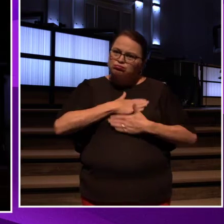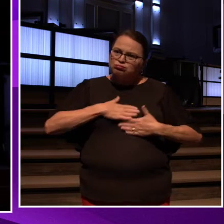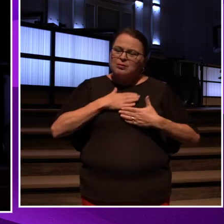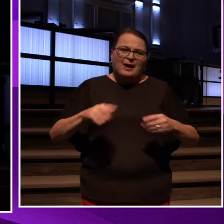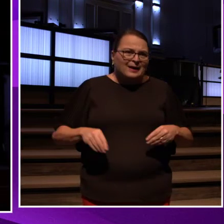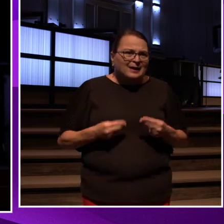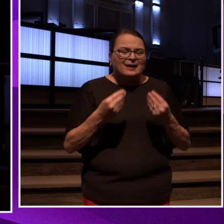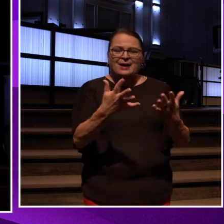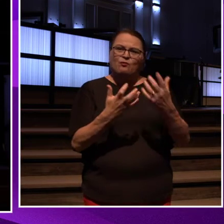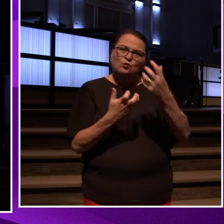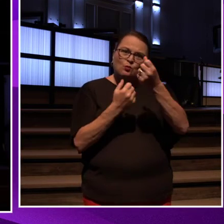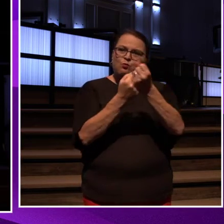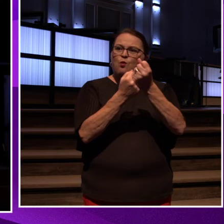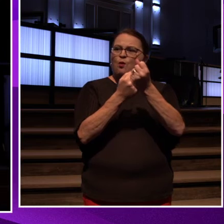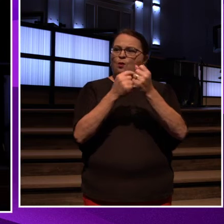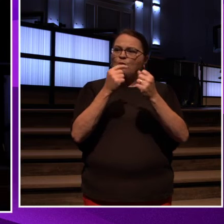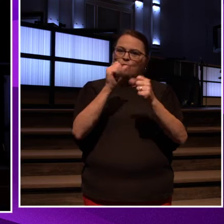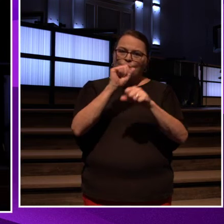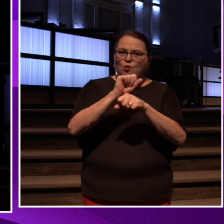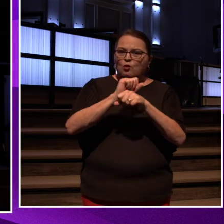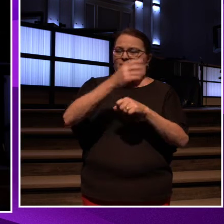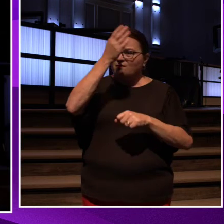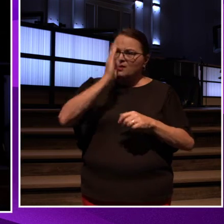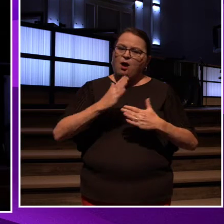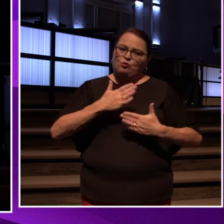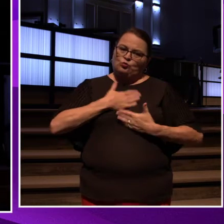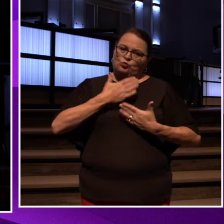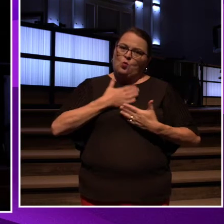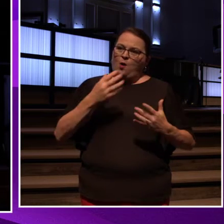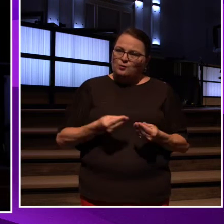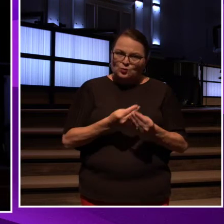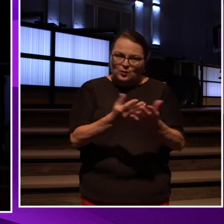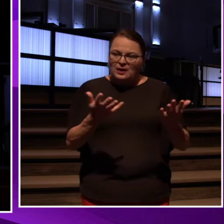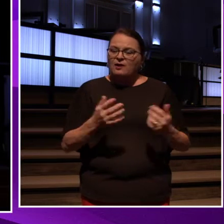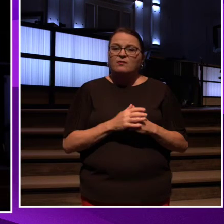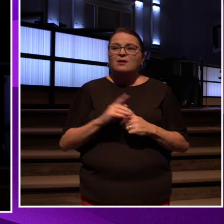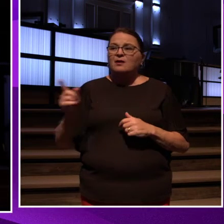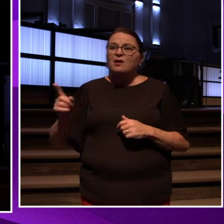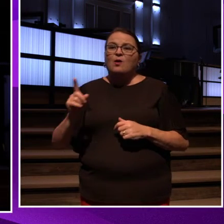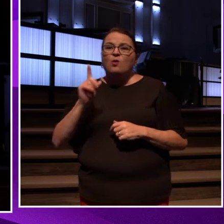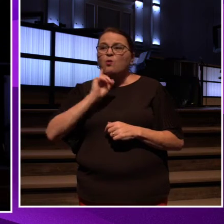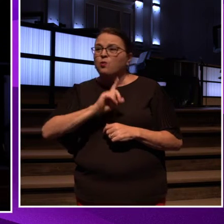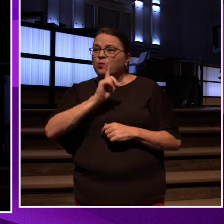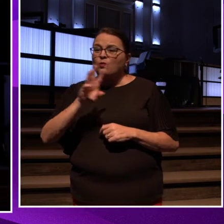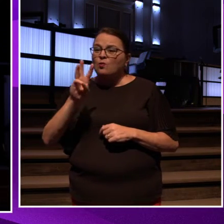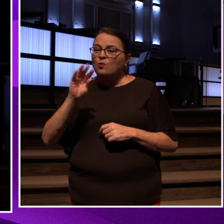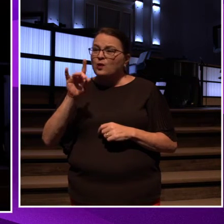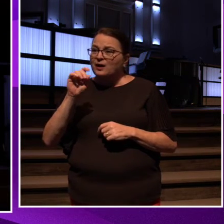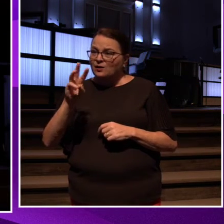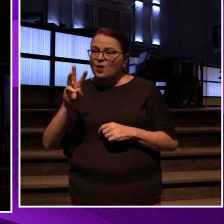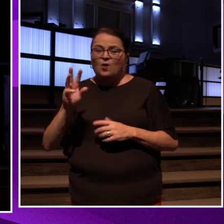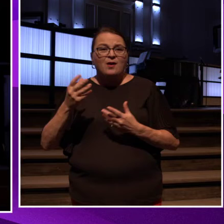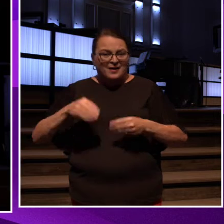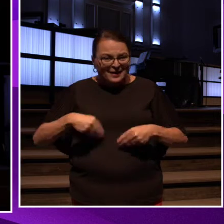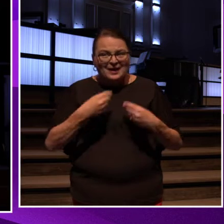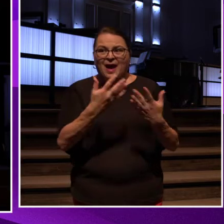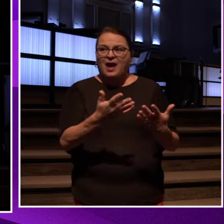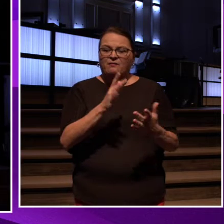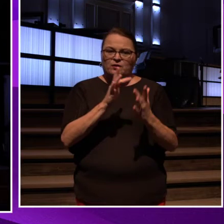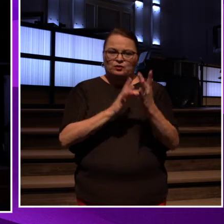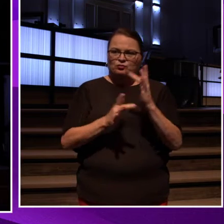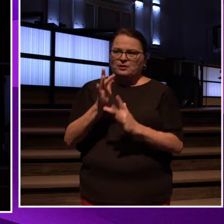God. It's a joy to give the work. The widow who gave, she gave of herself, and Jesus commended